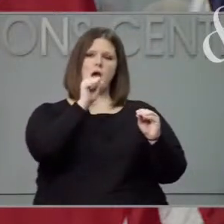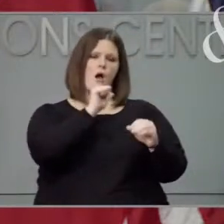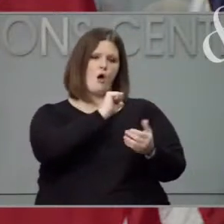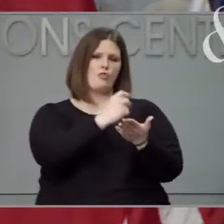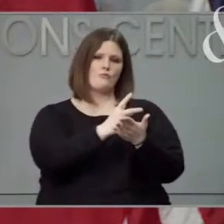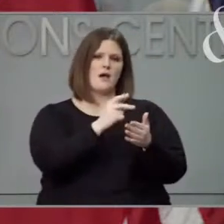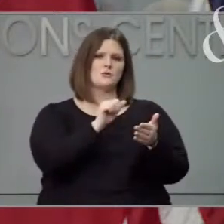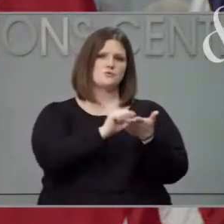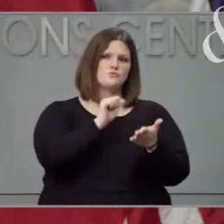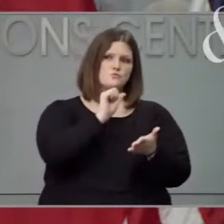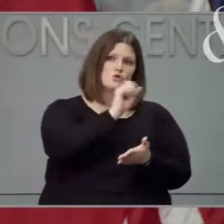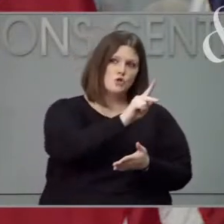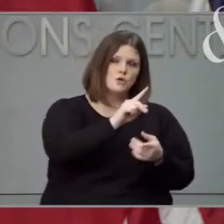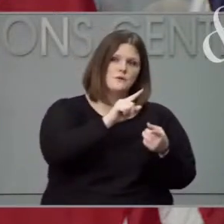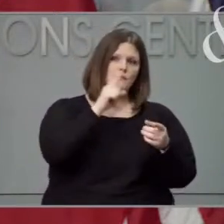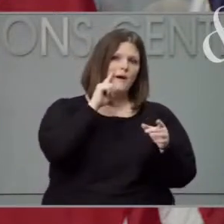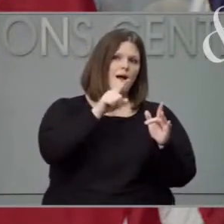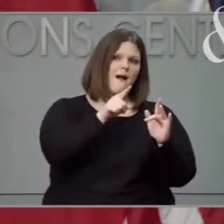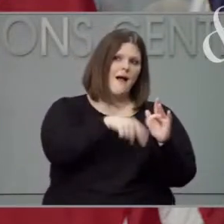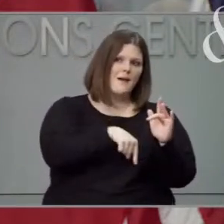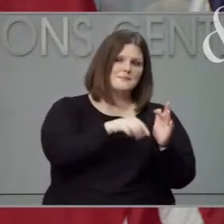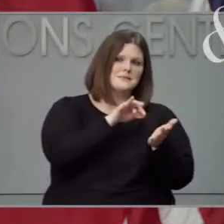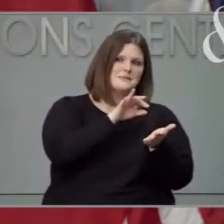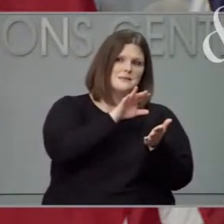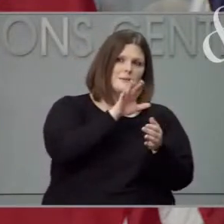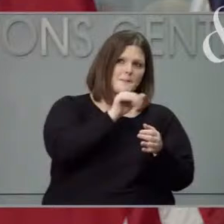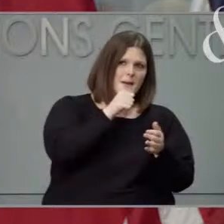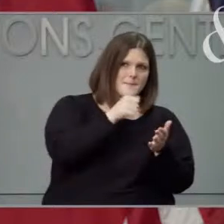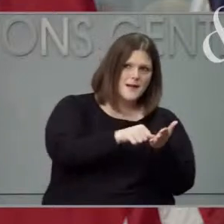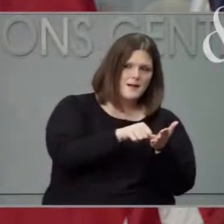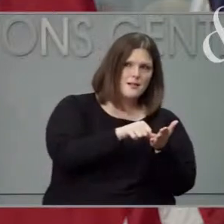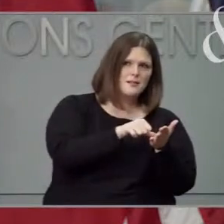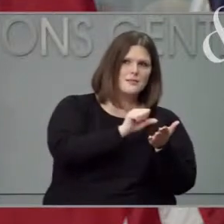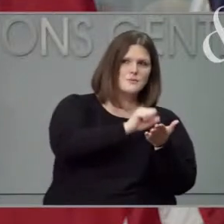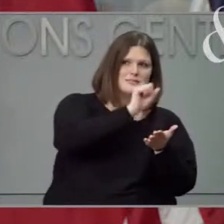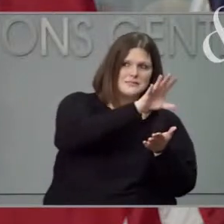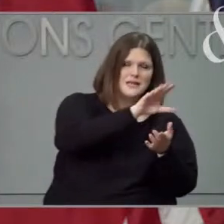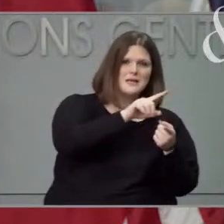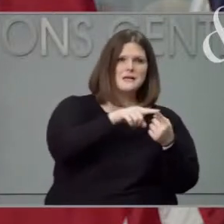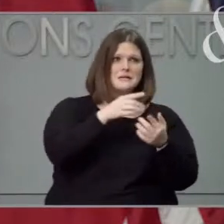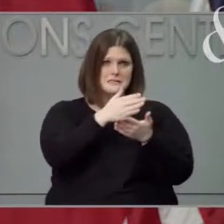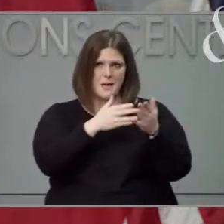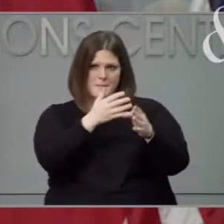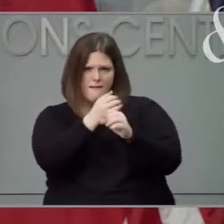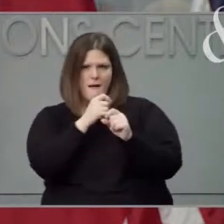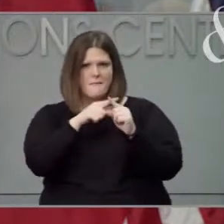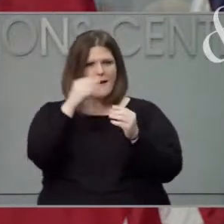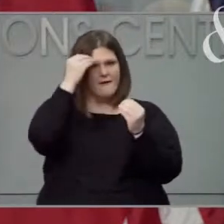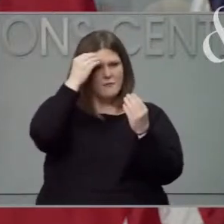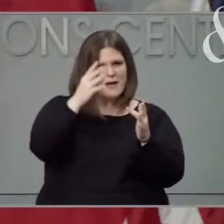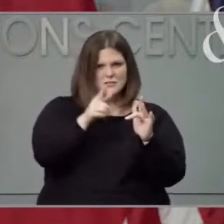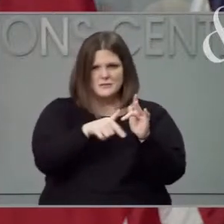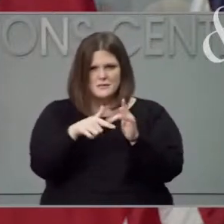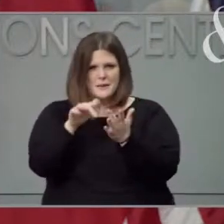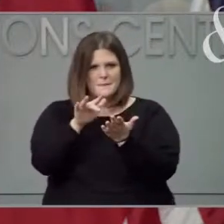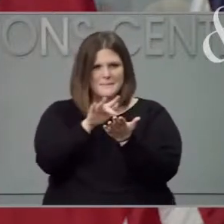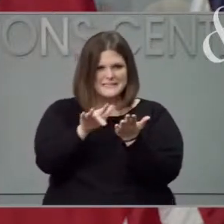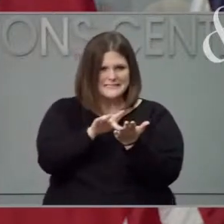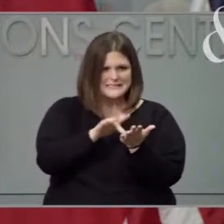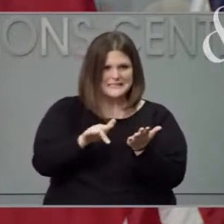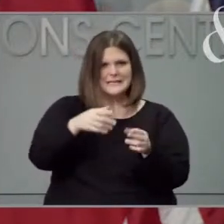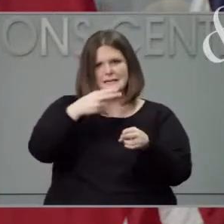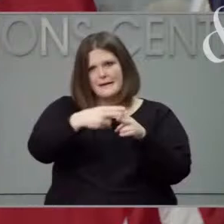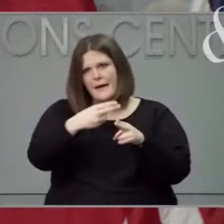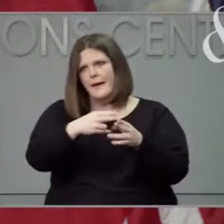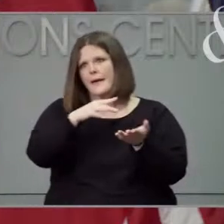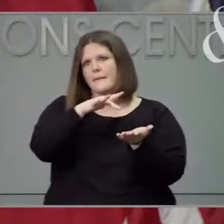or absentee by mail ballots that were cured but were missing some witness information, such as name or